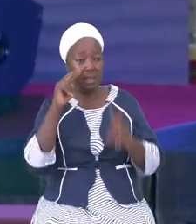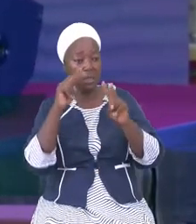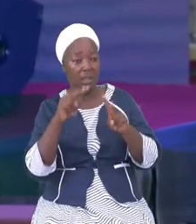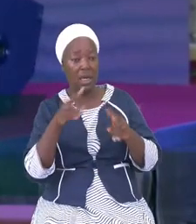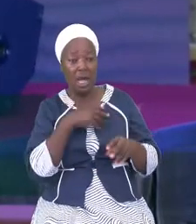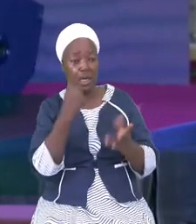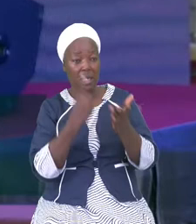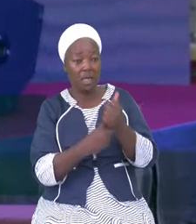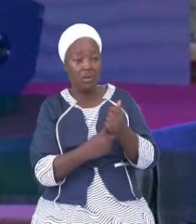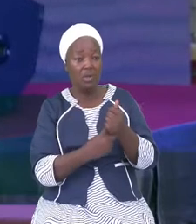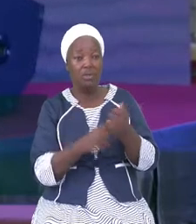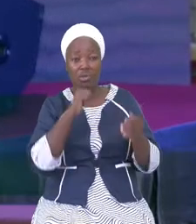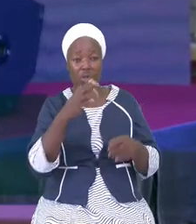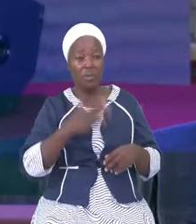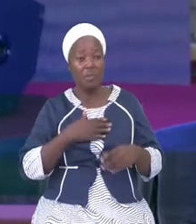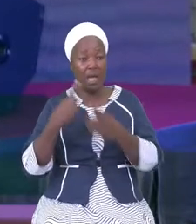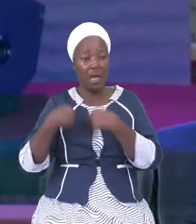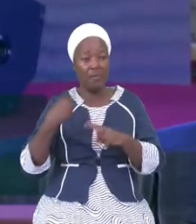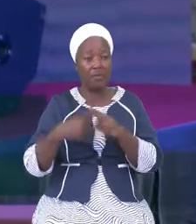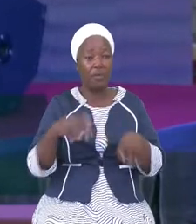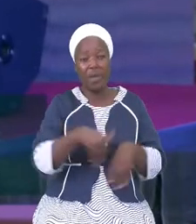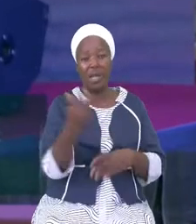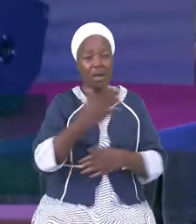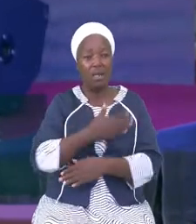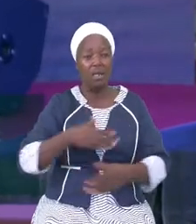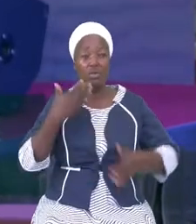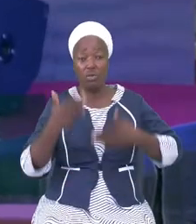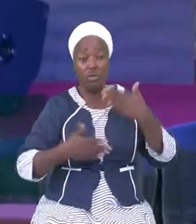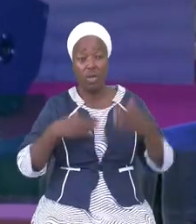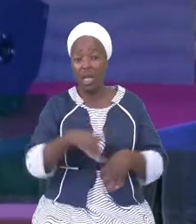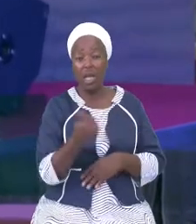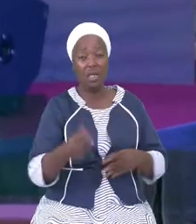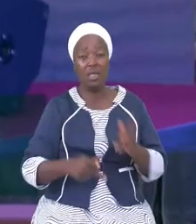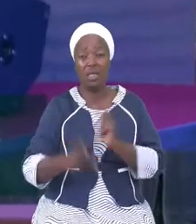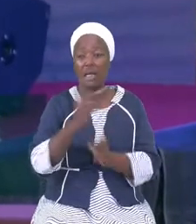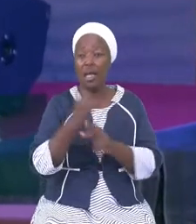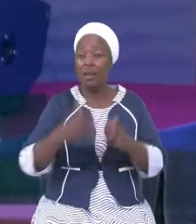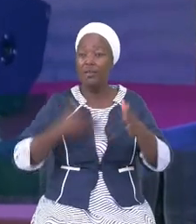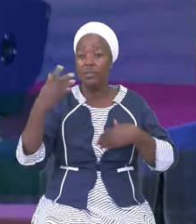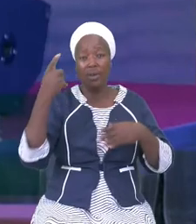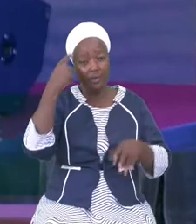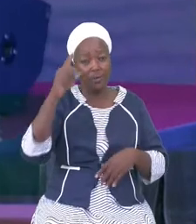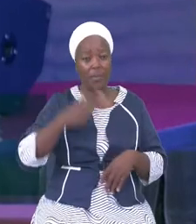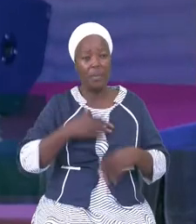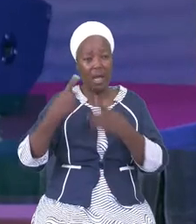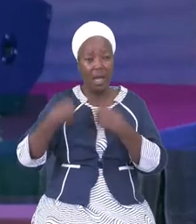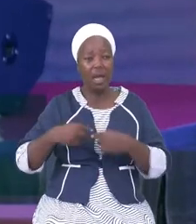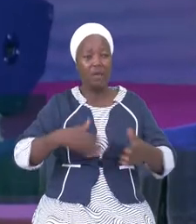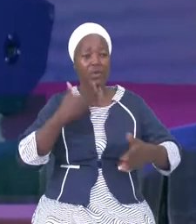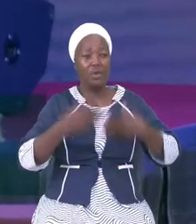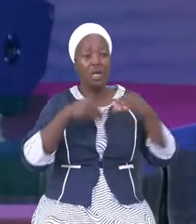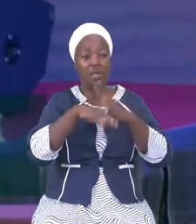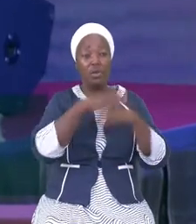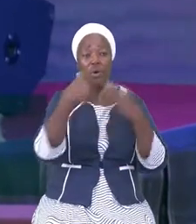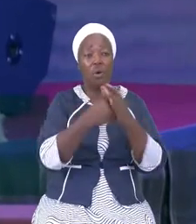withheld not my heart from any joy, any kind of joy, for my heart rejoiced in all my